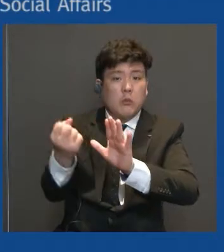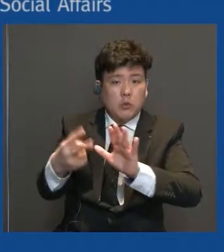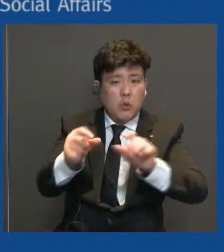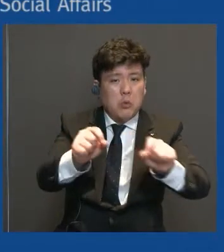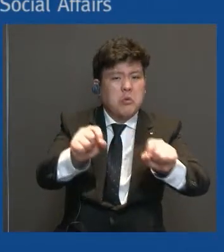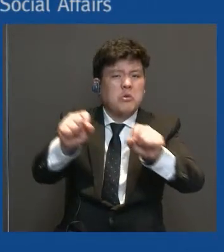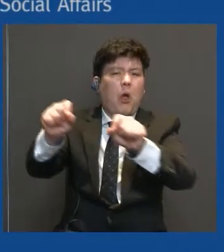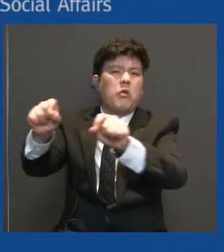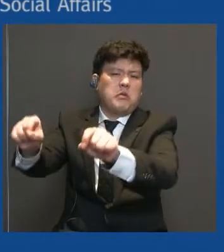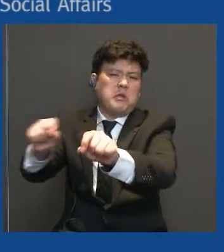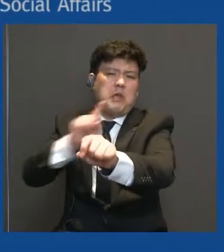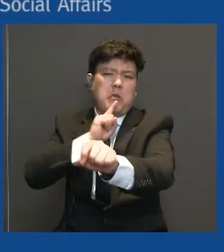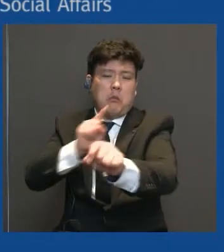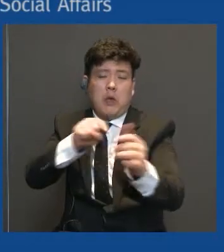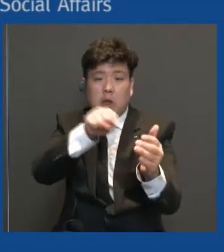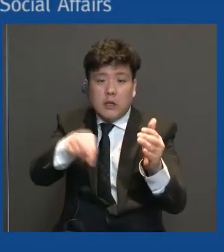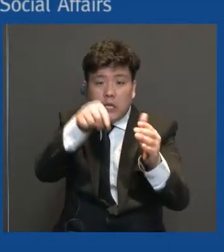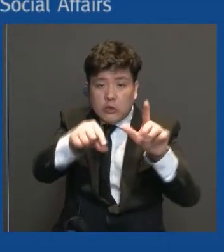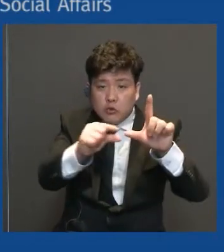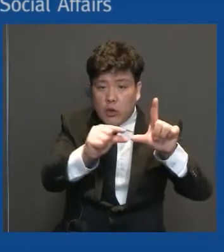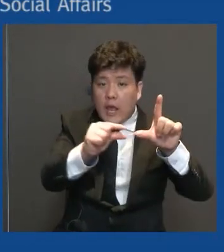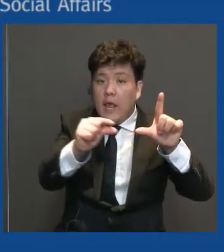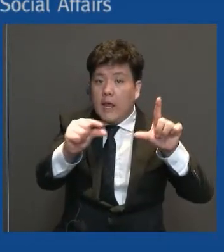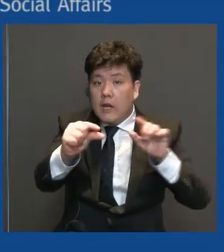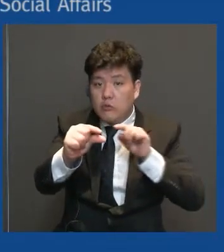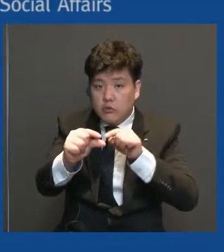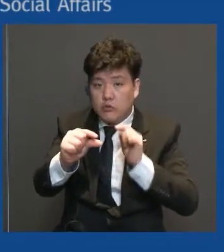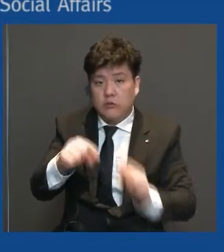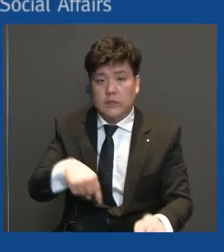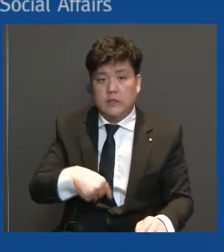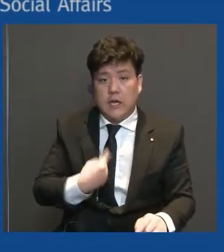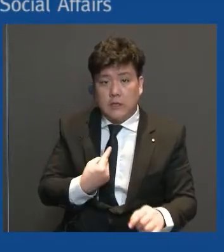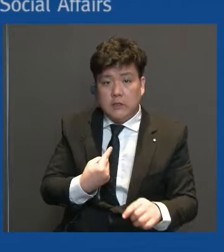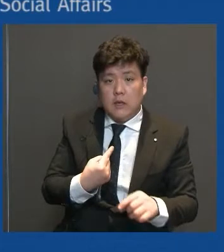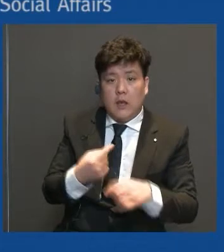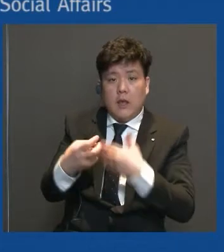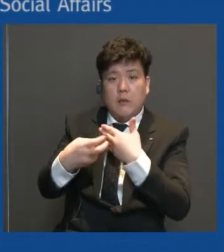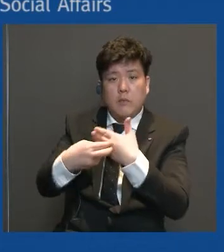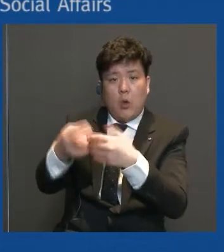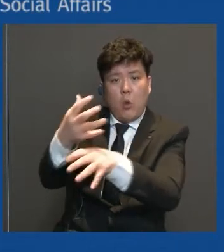or rescheduled by service providers.